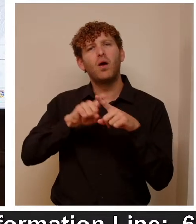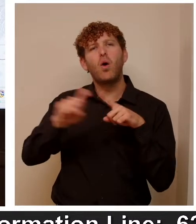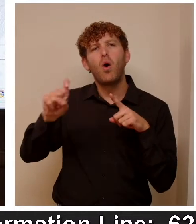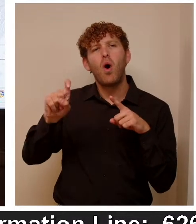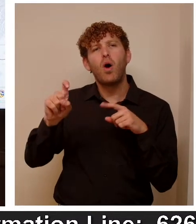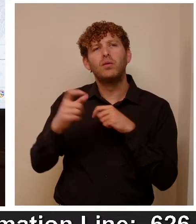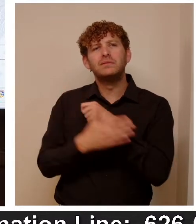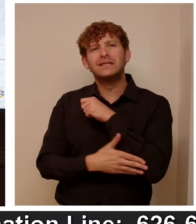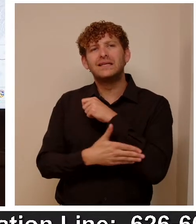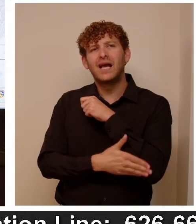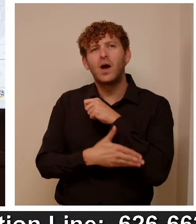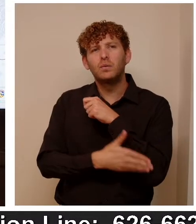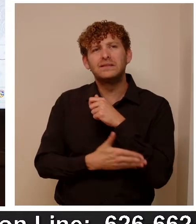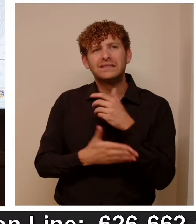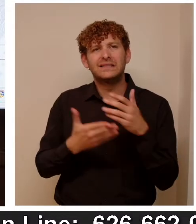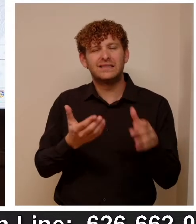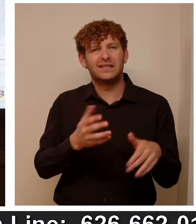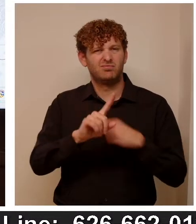at